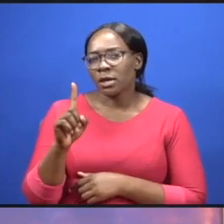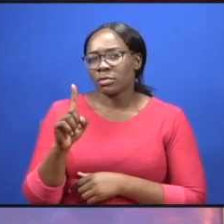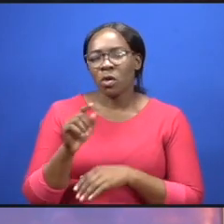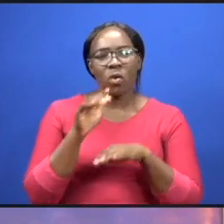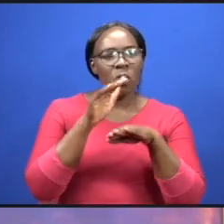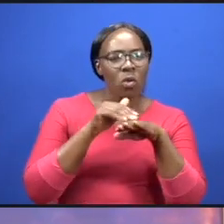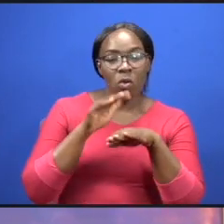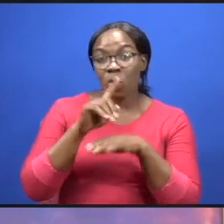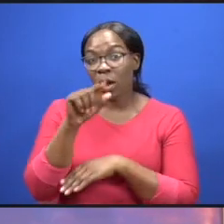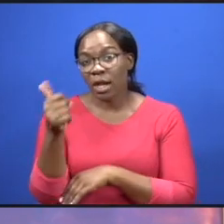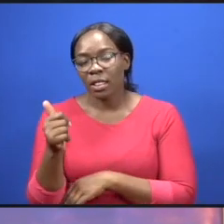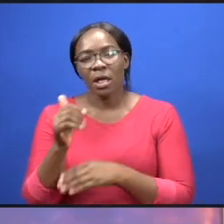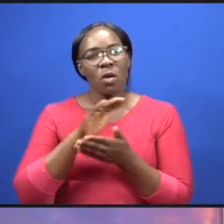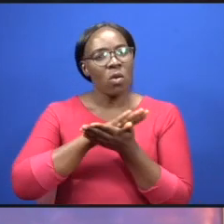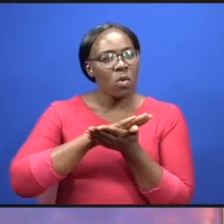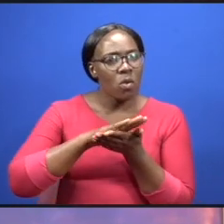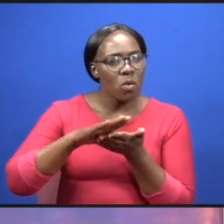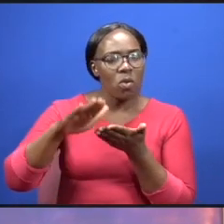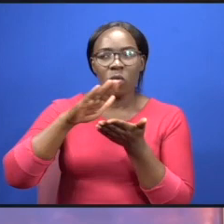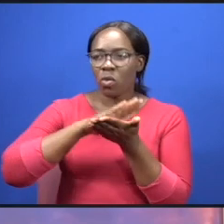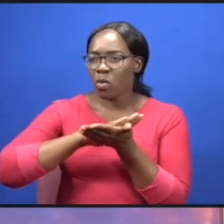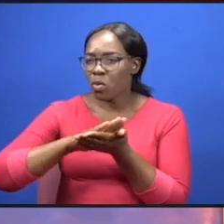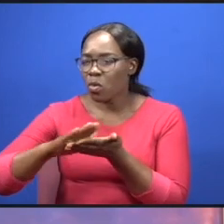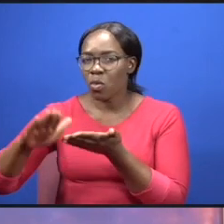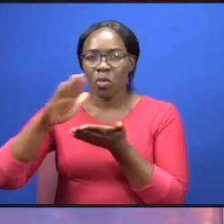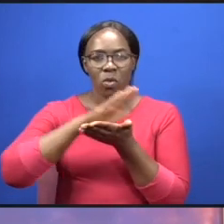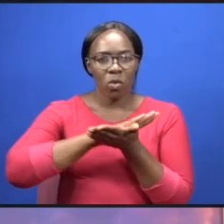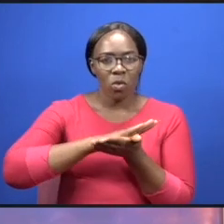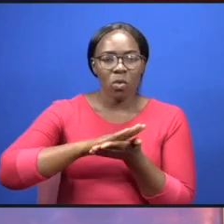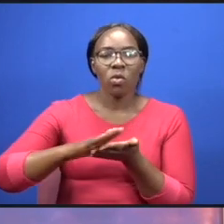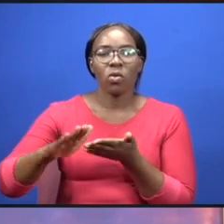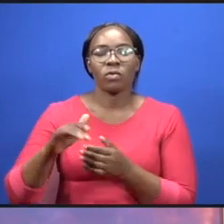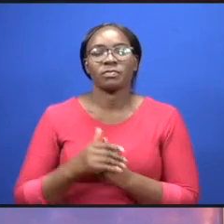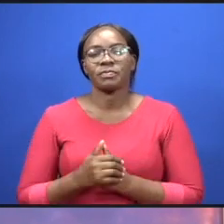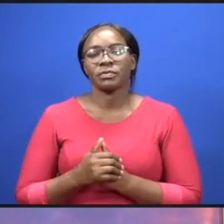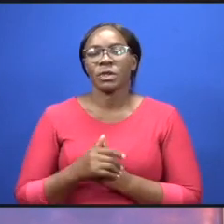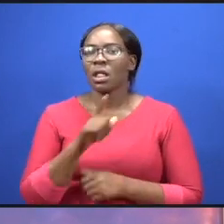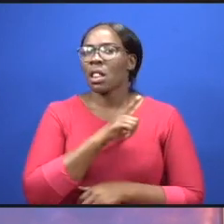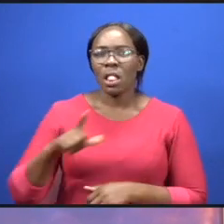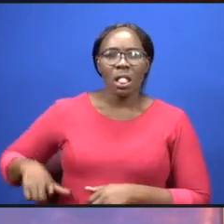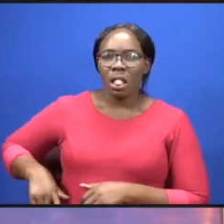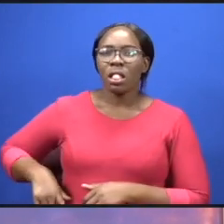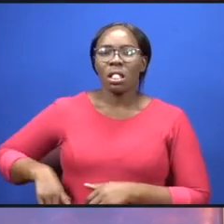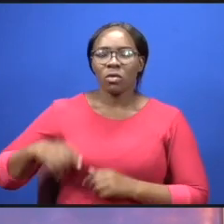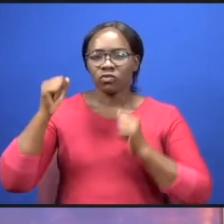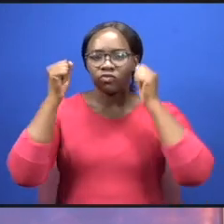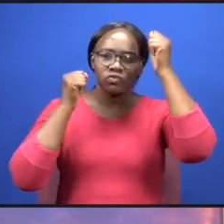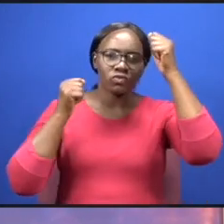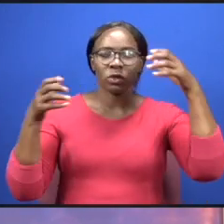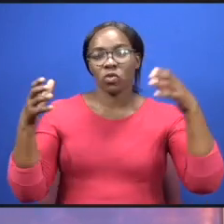to another, "Holy, holy, holy is the Lord of